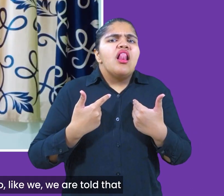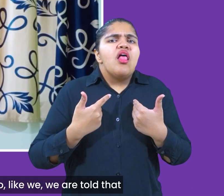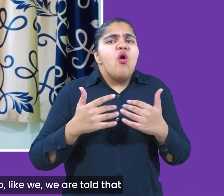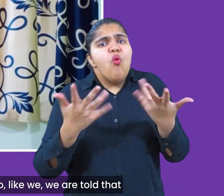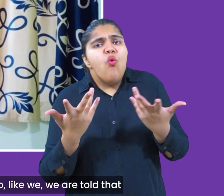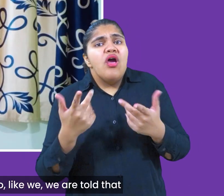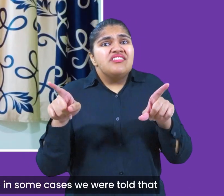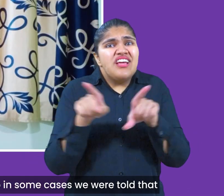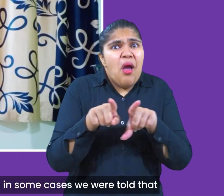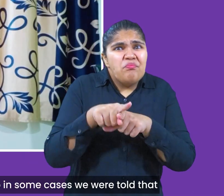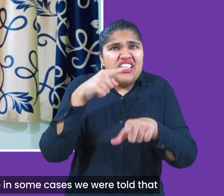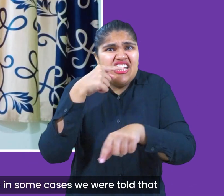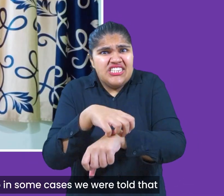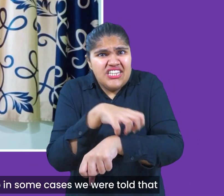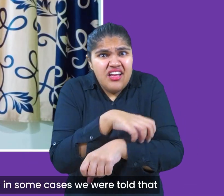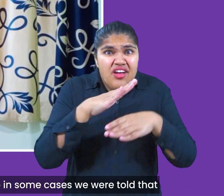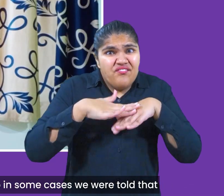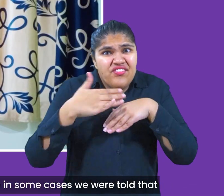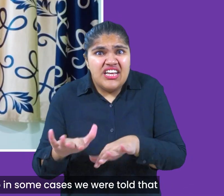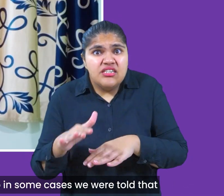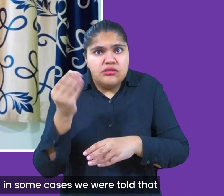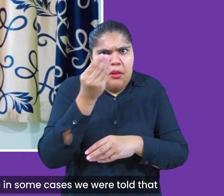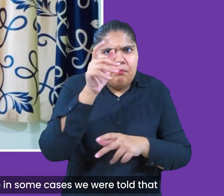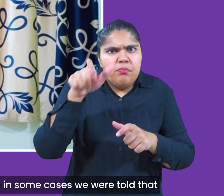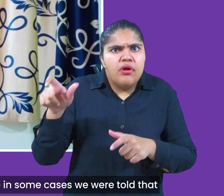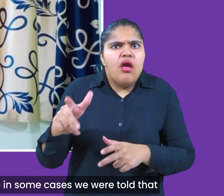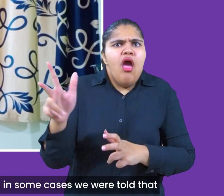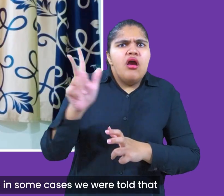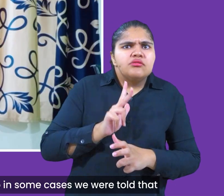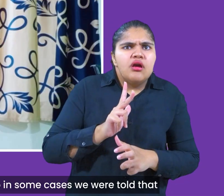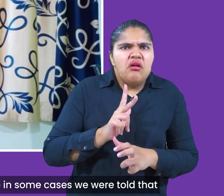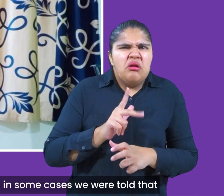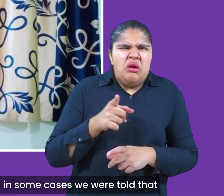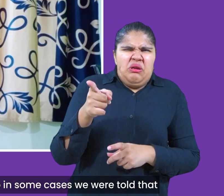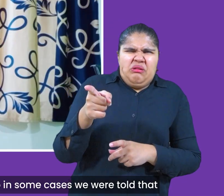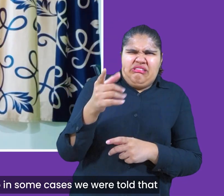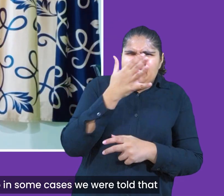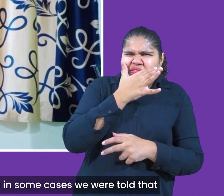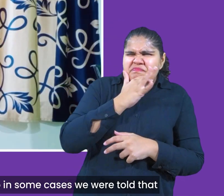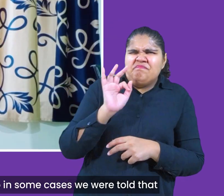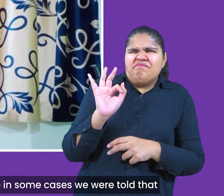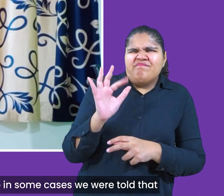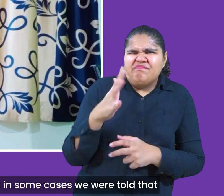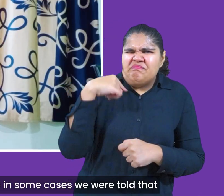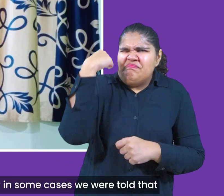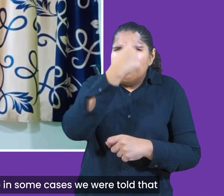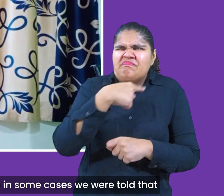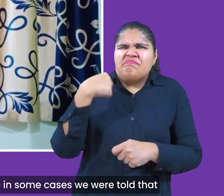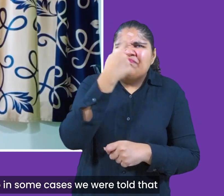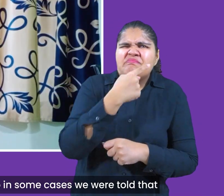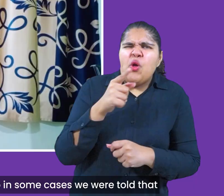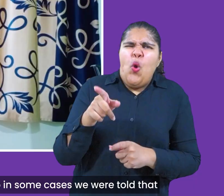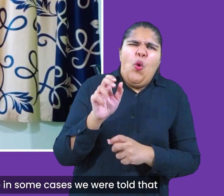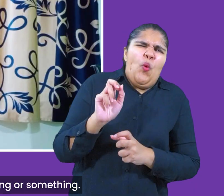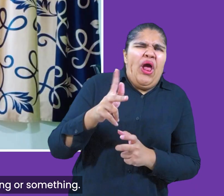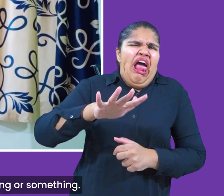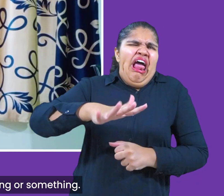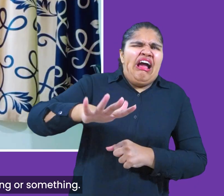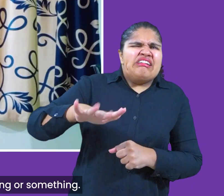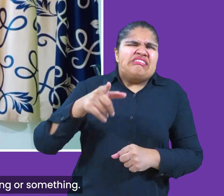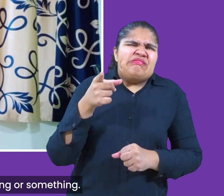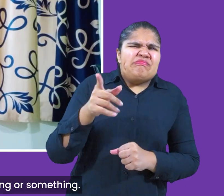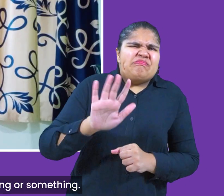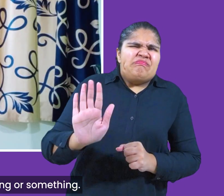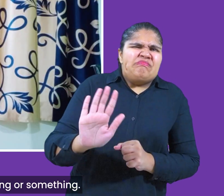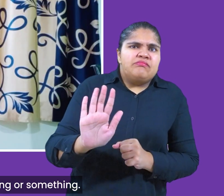like we are told that we look a certain way, that like maybe also in some cases we were told that like